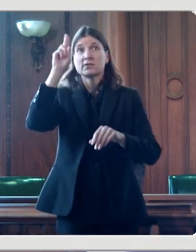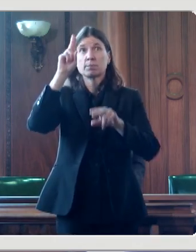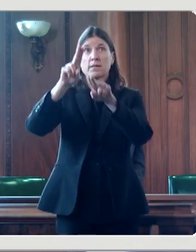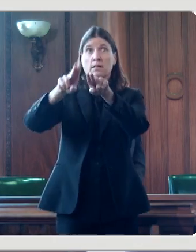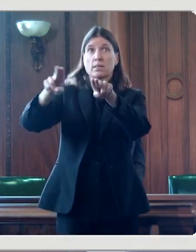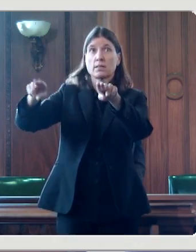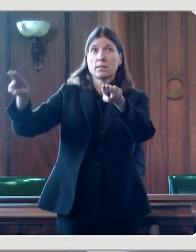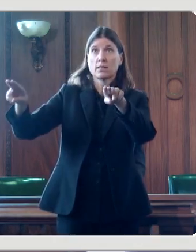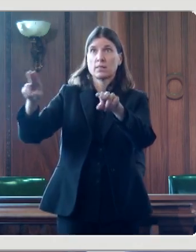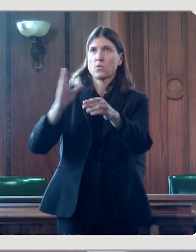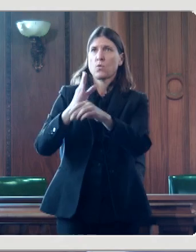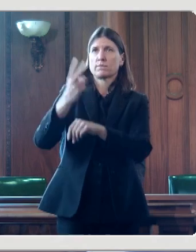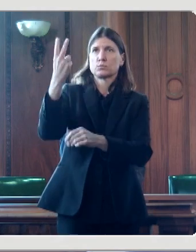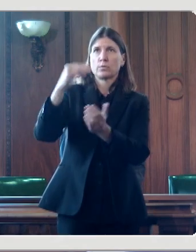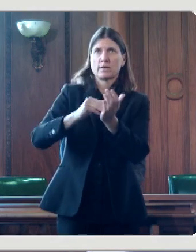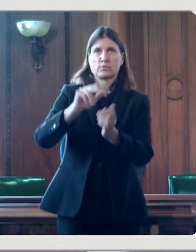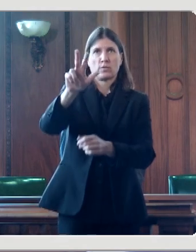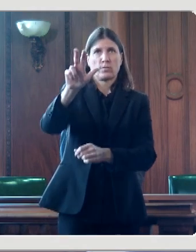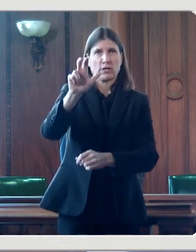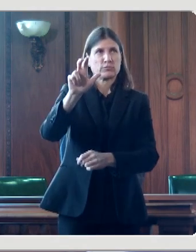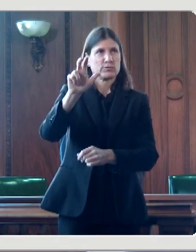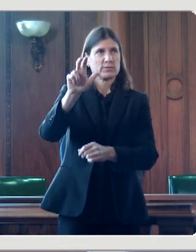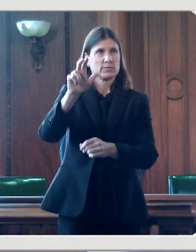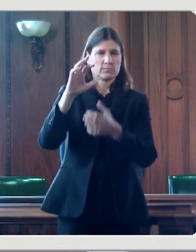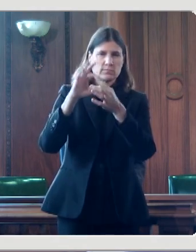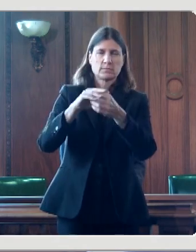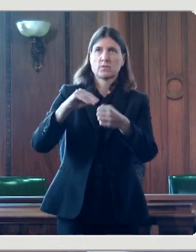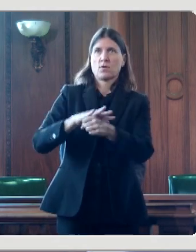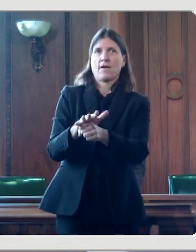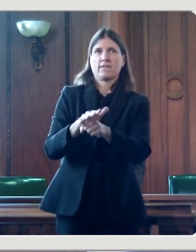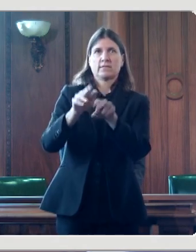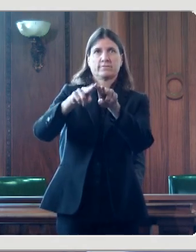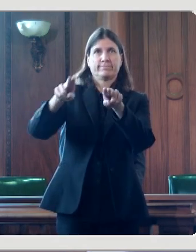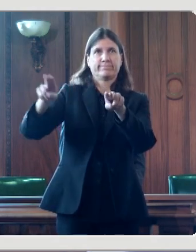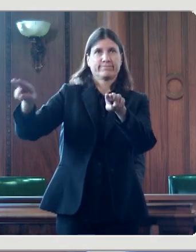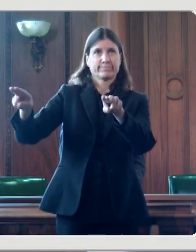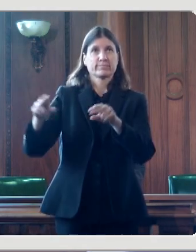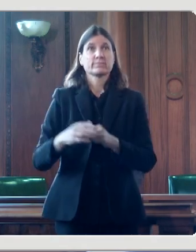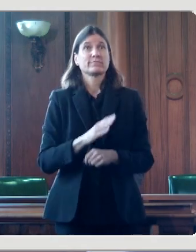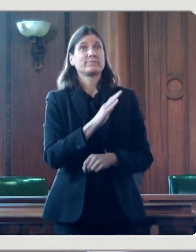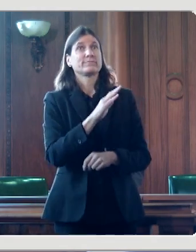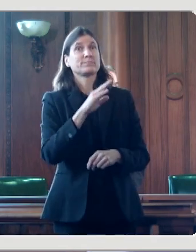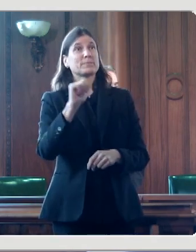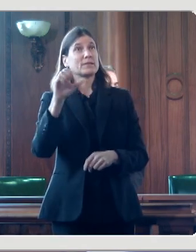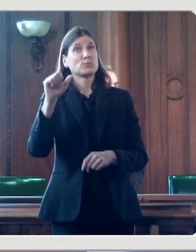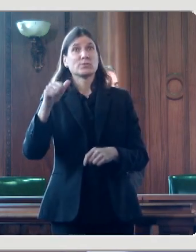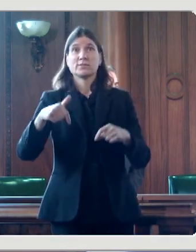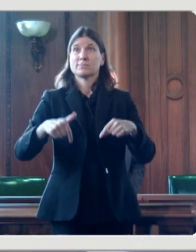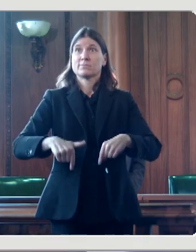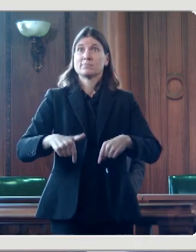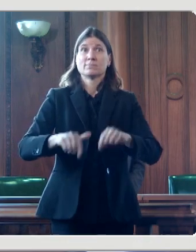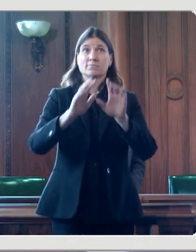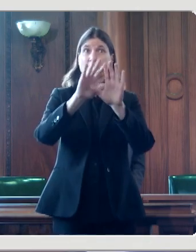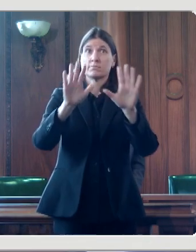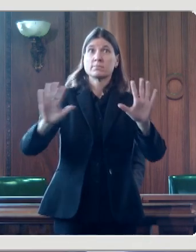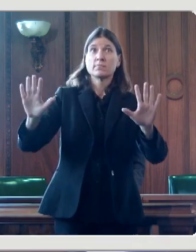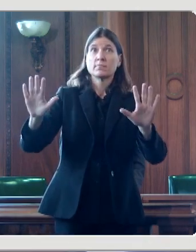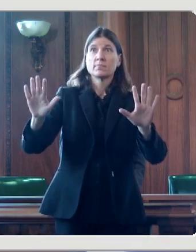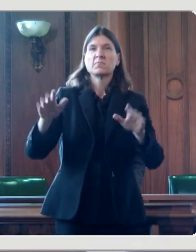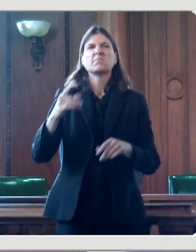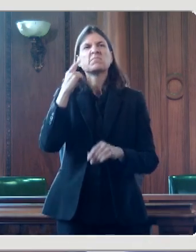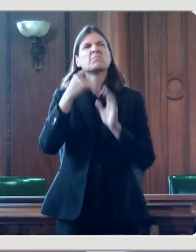12,160 deaths to date, here in Massachusetts, we've actually lost 1 out of every 560